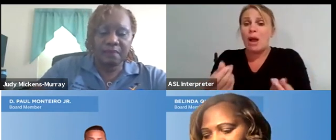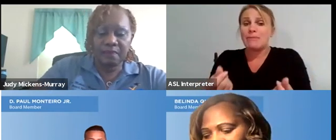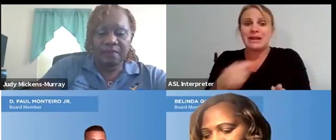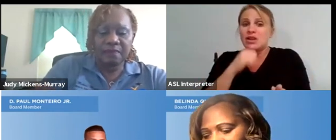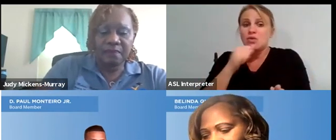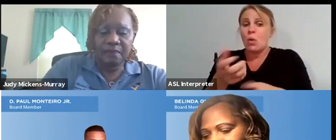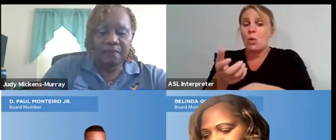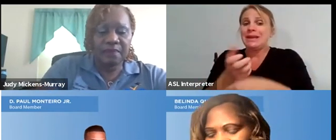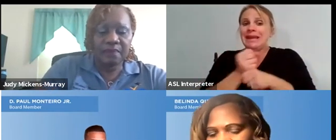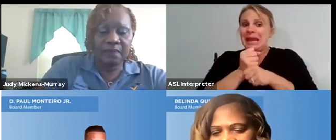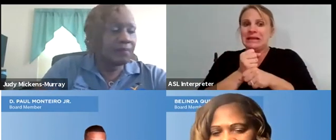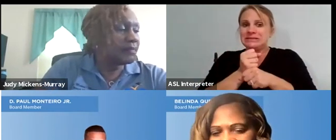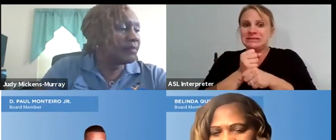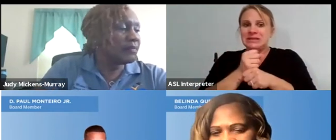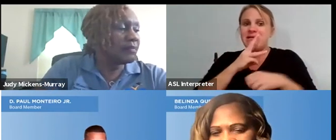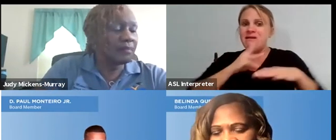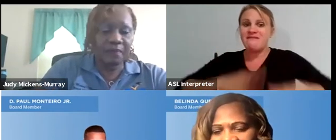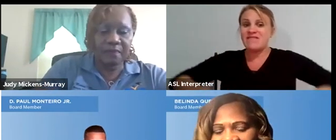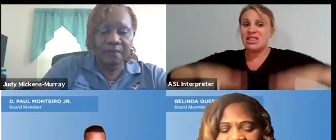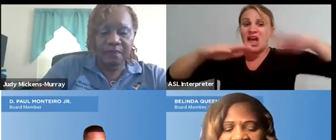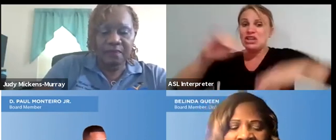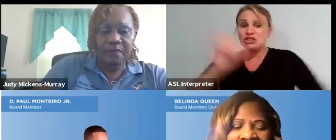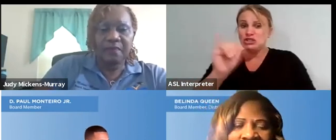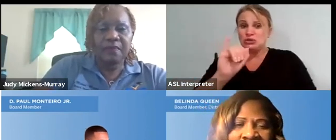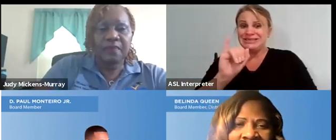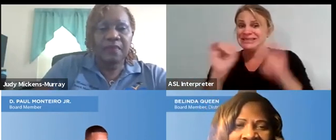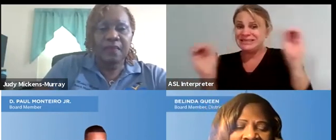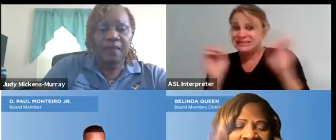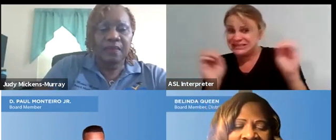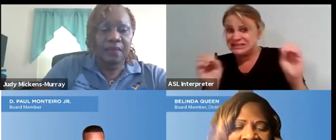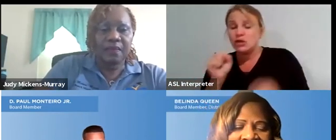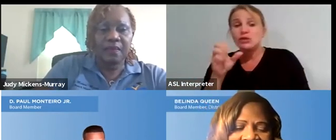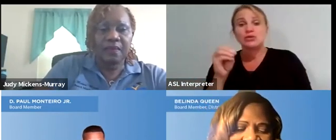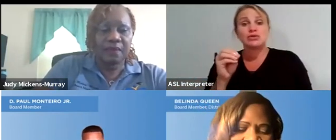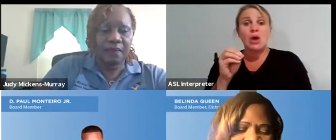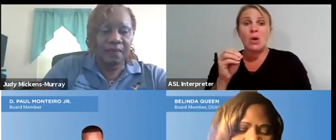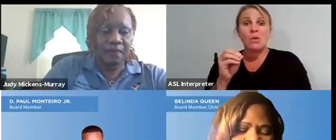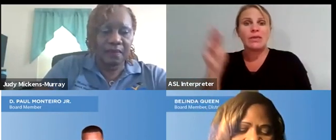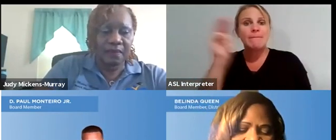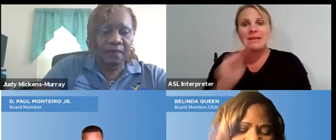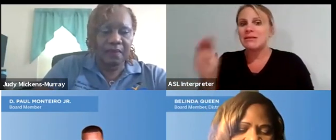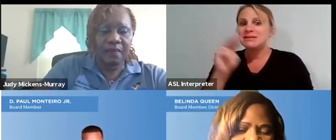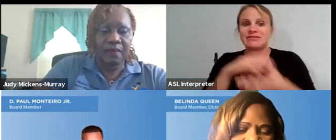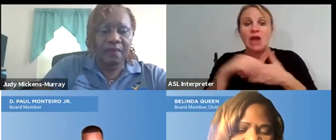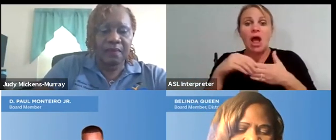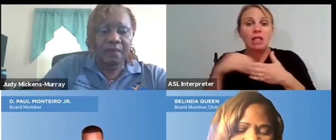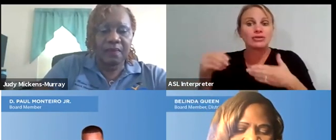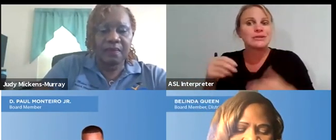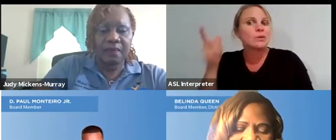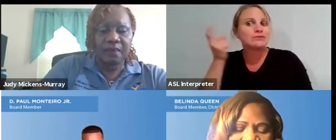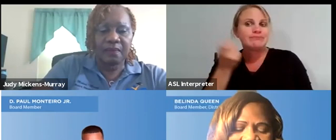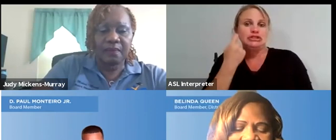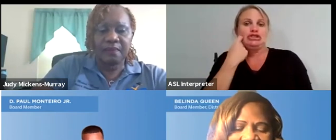that. So the billions of dollars that we just heard of from the new